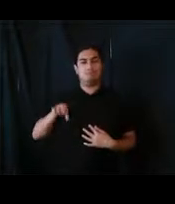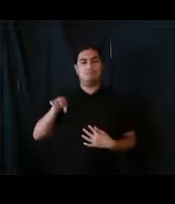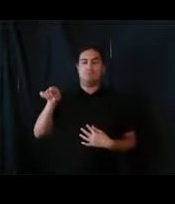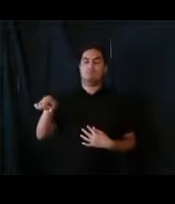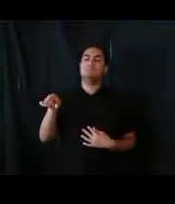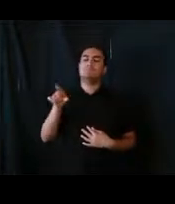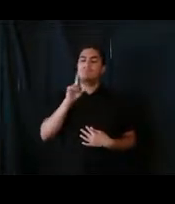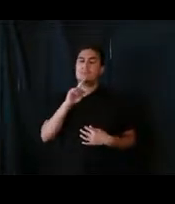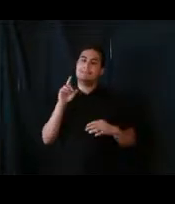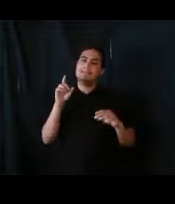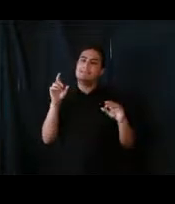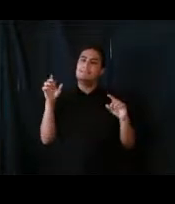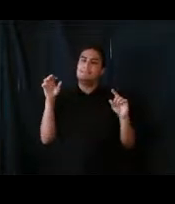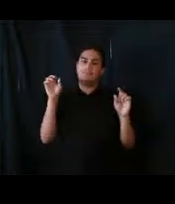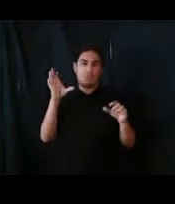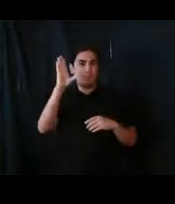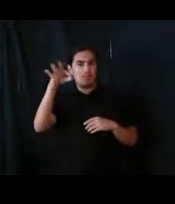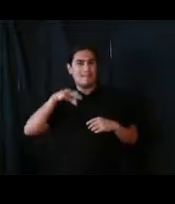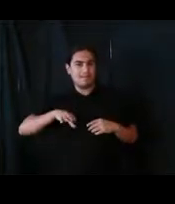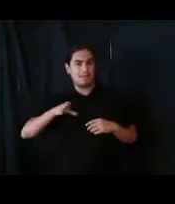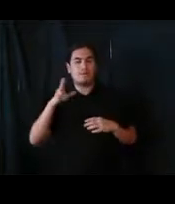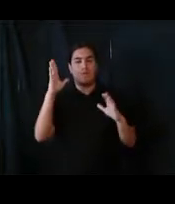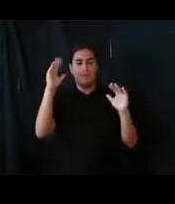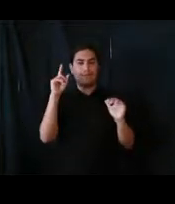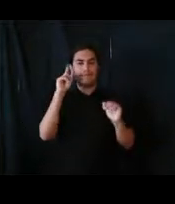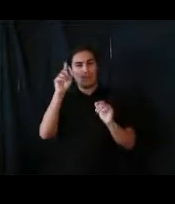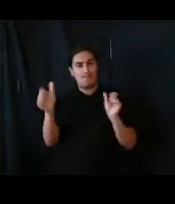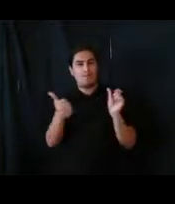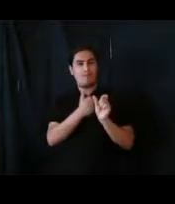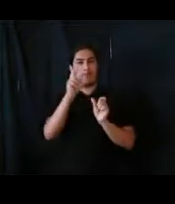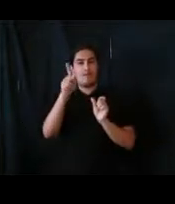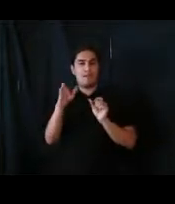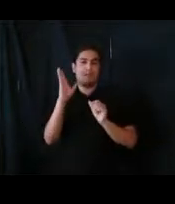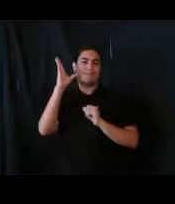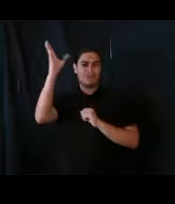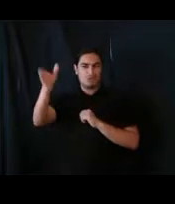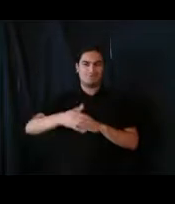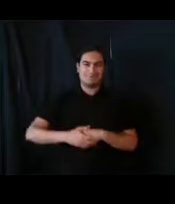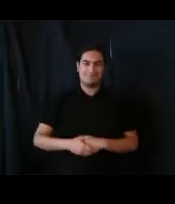and look forward to following up in the future thank you